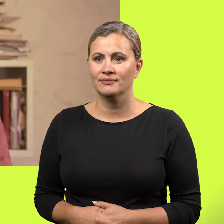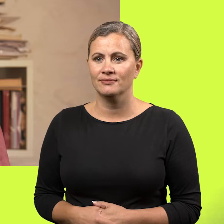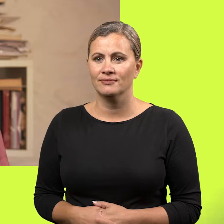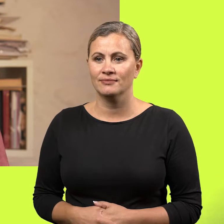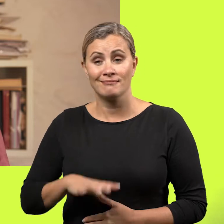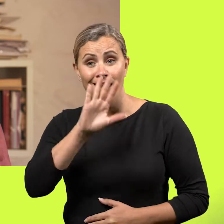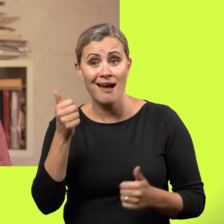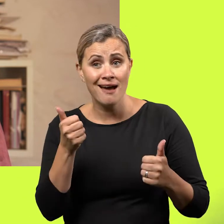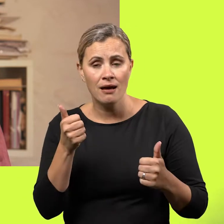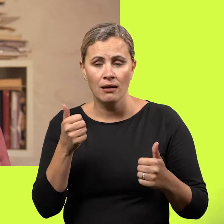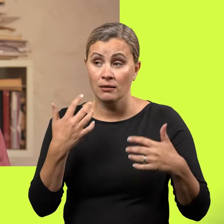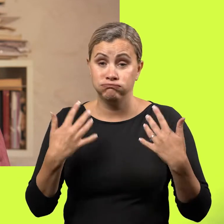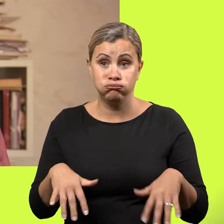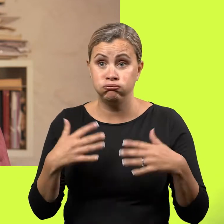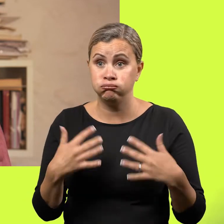Hi. Well,